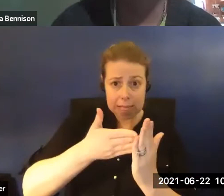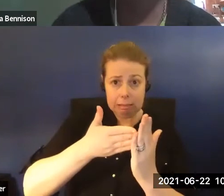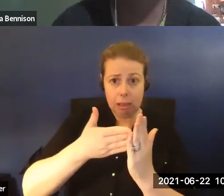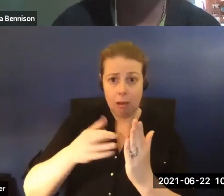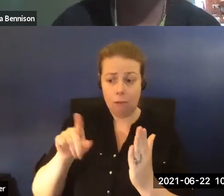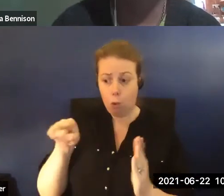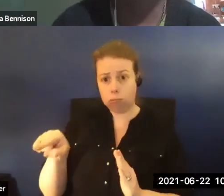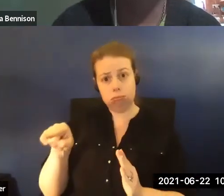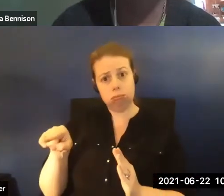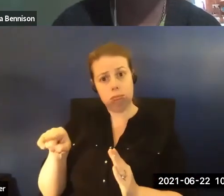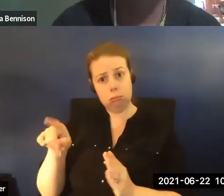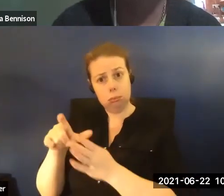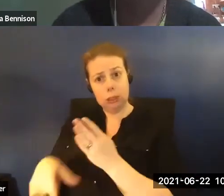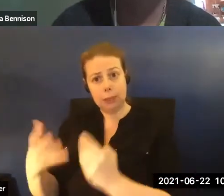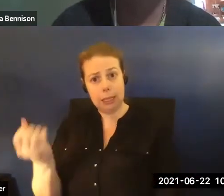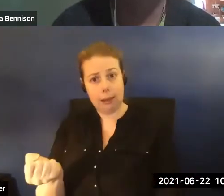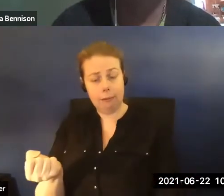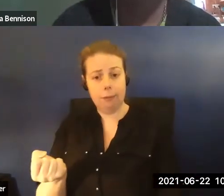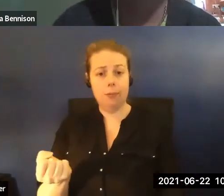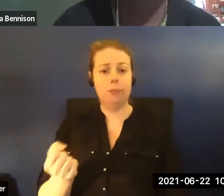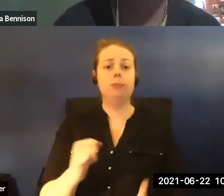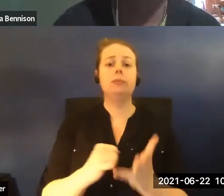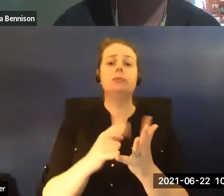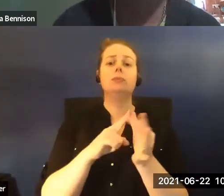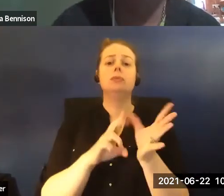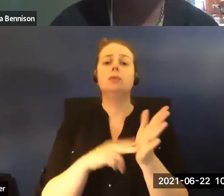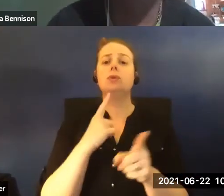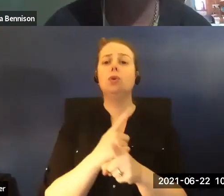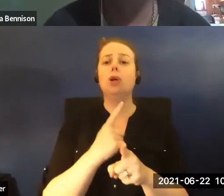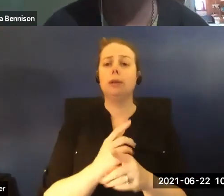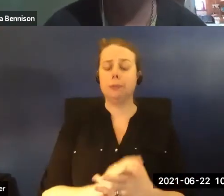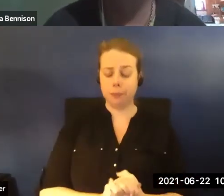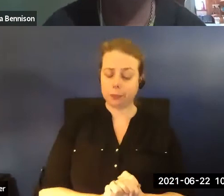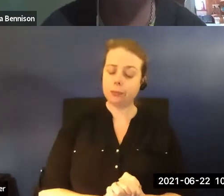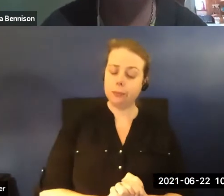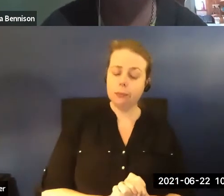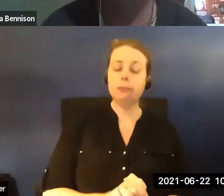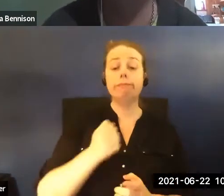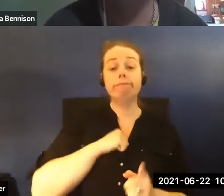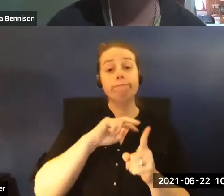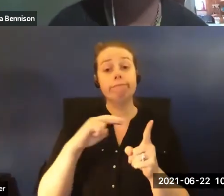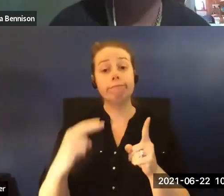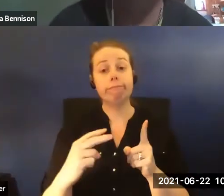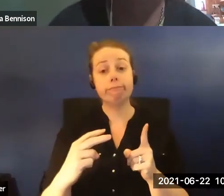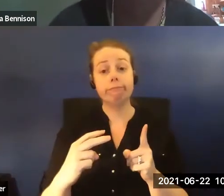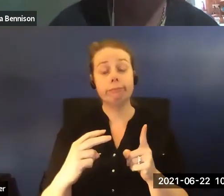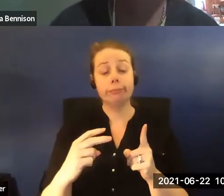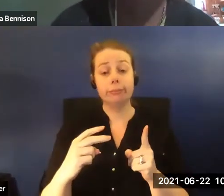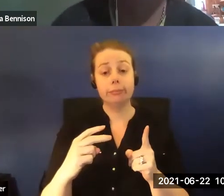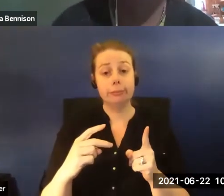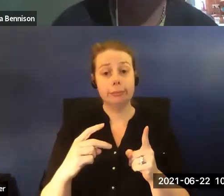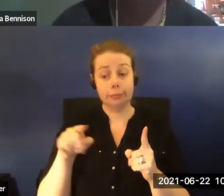disability. So where I'm coming from, the people living with disabilities are going to